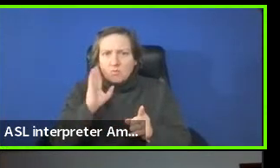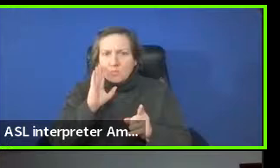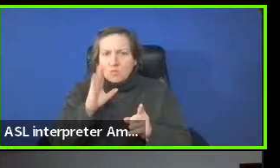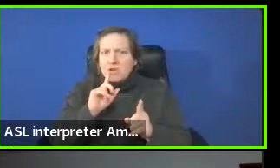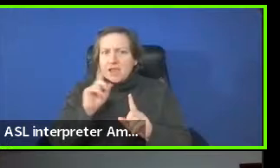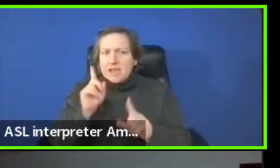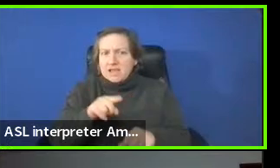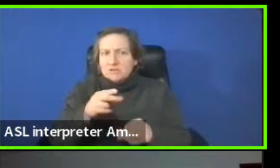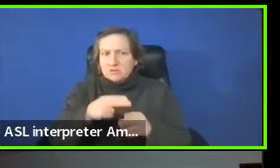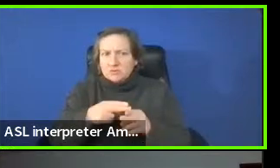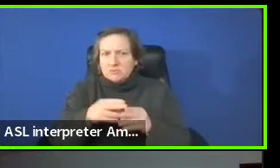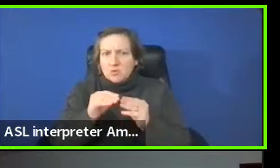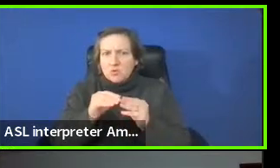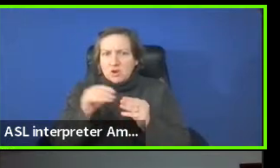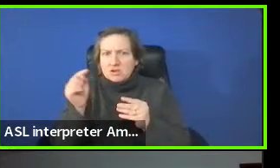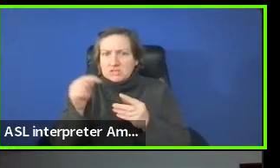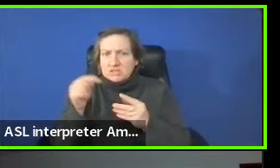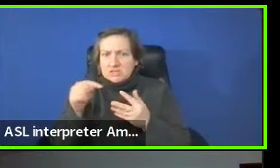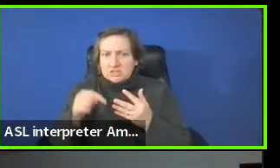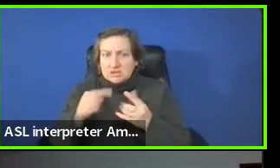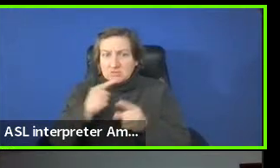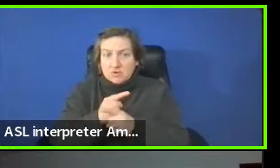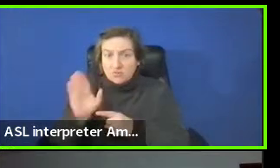little bit more detail, right? In your slides?